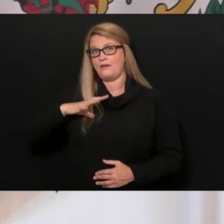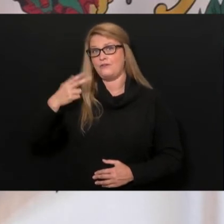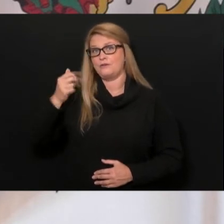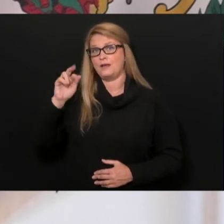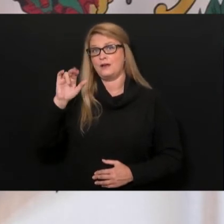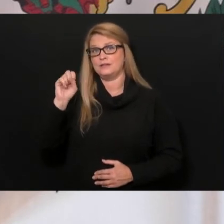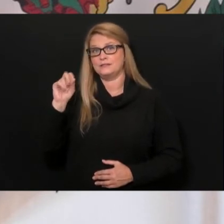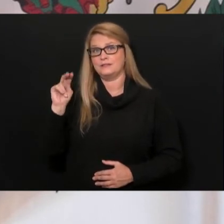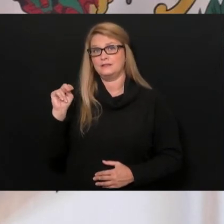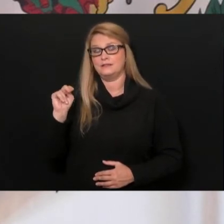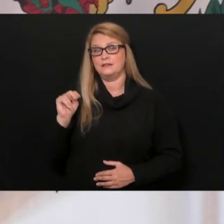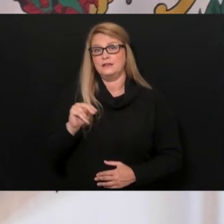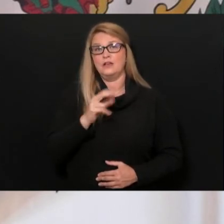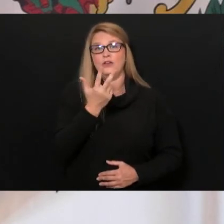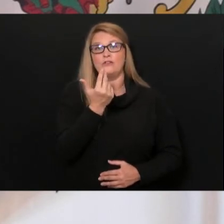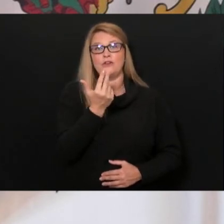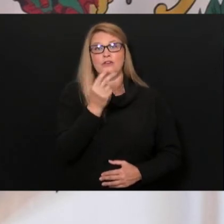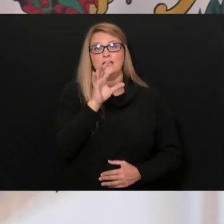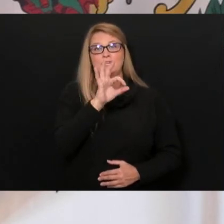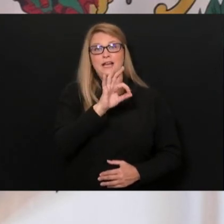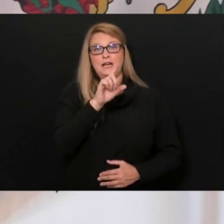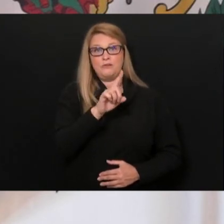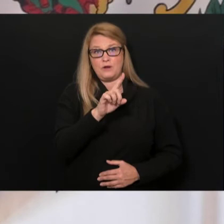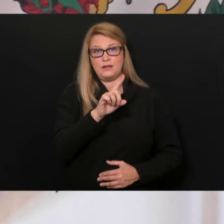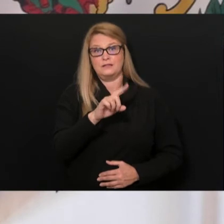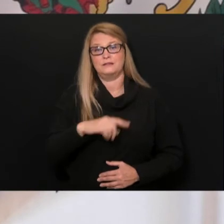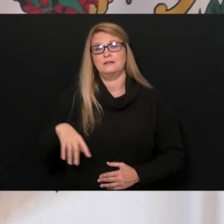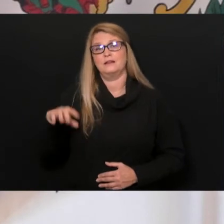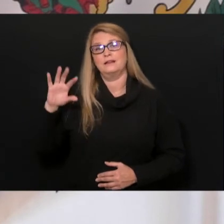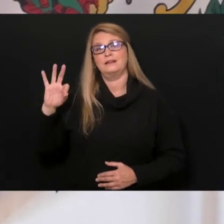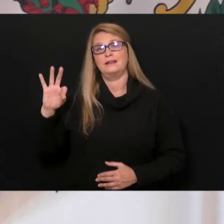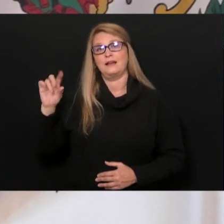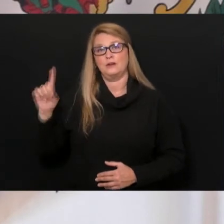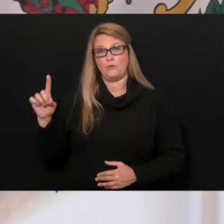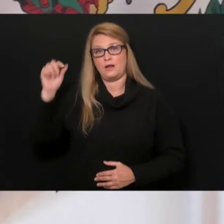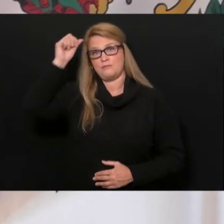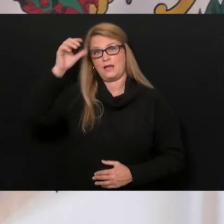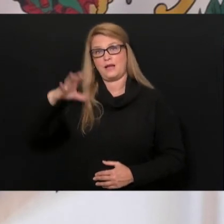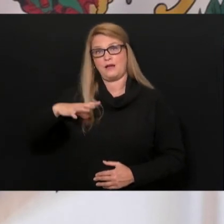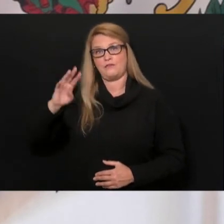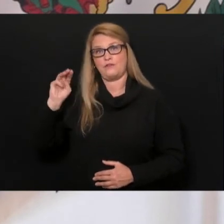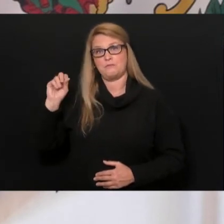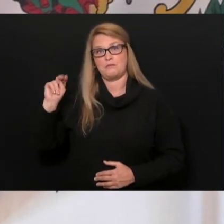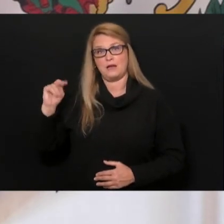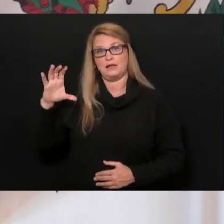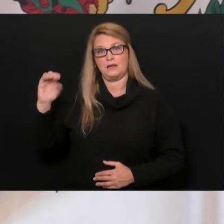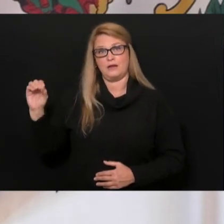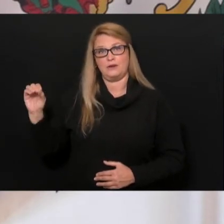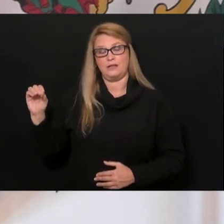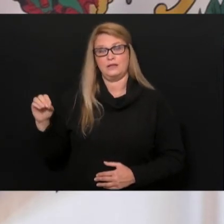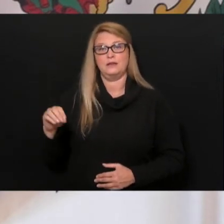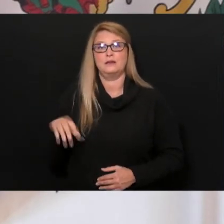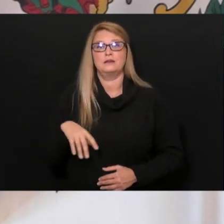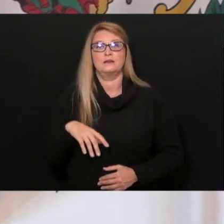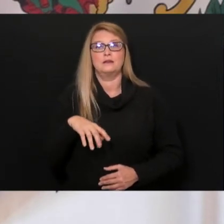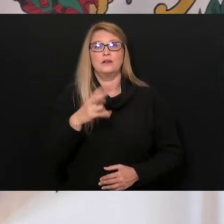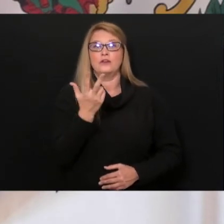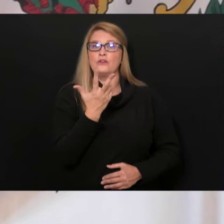County. Our 1,391st death is a 91-year-old male from Monongahela County.